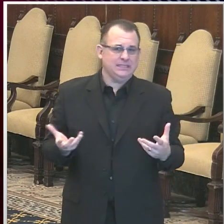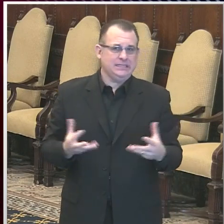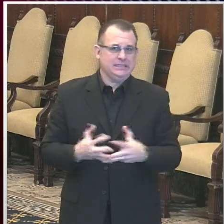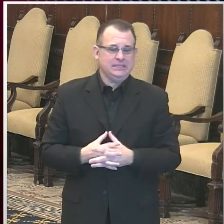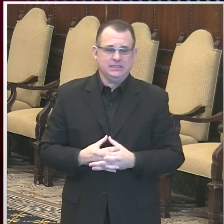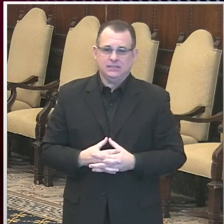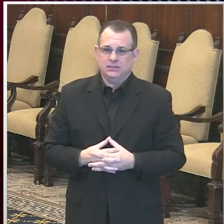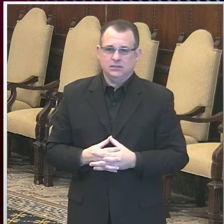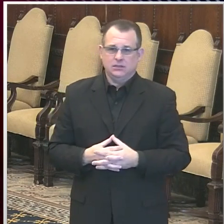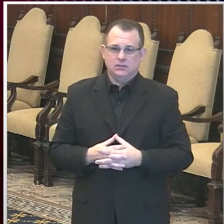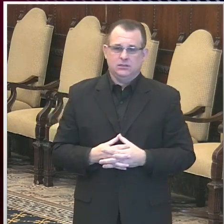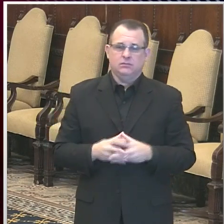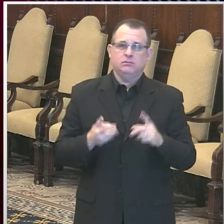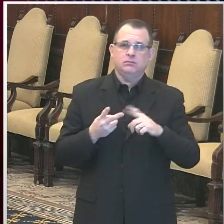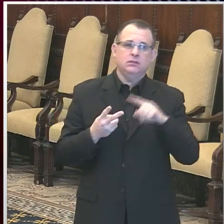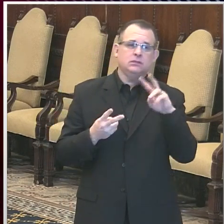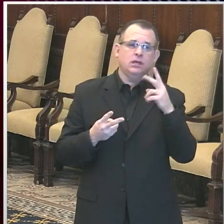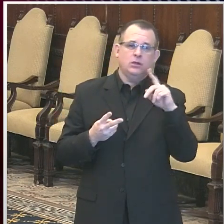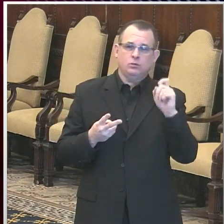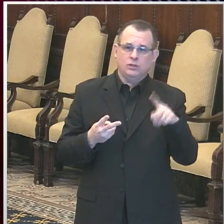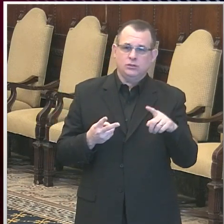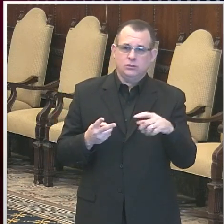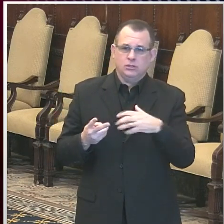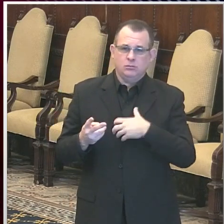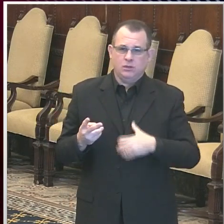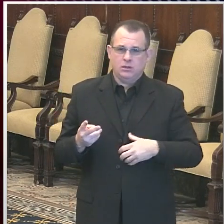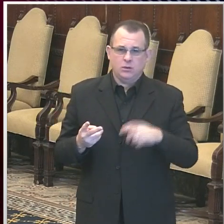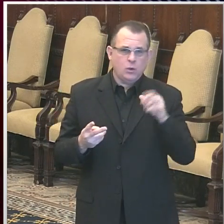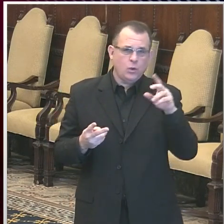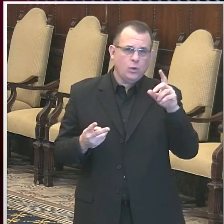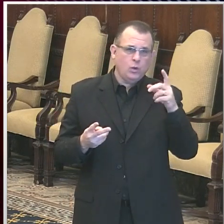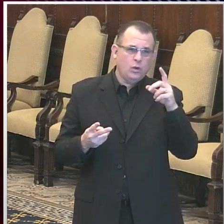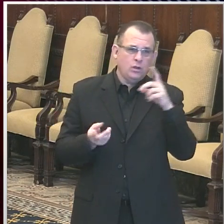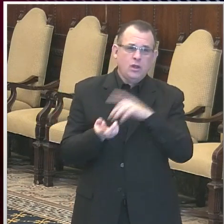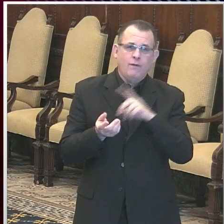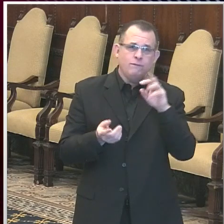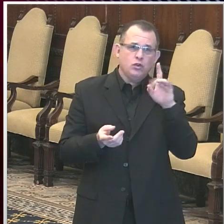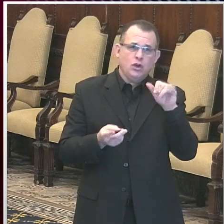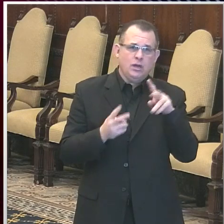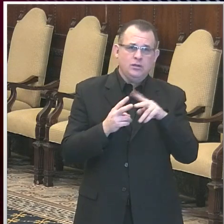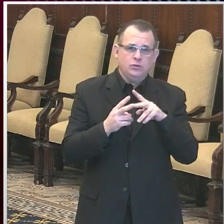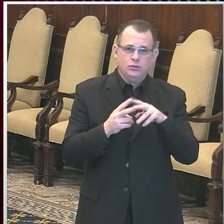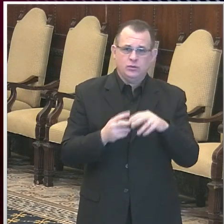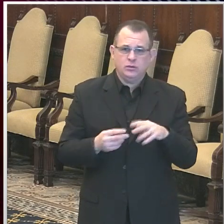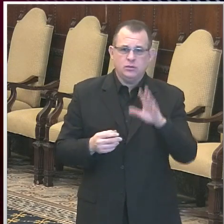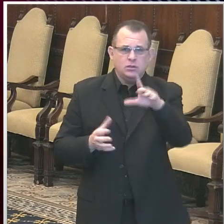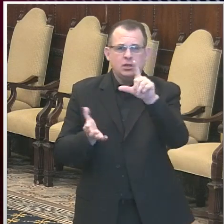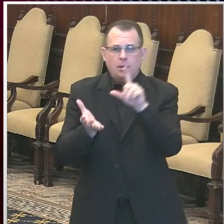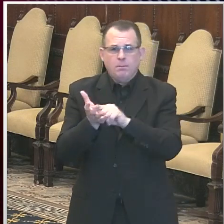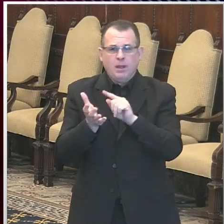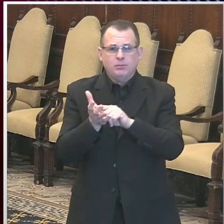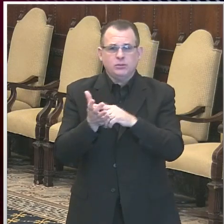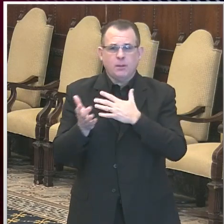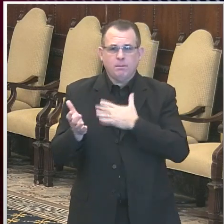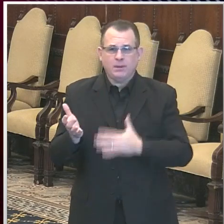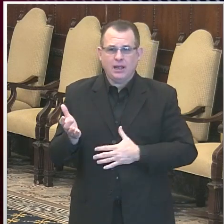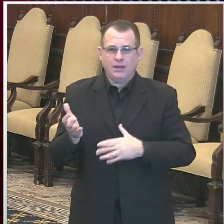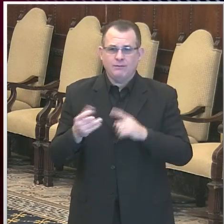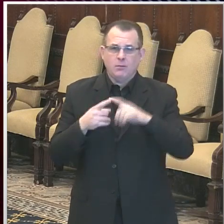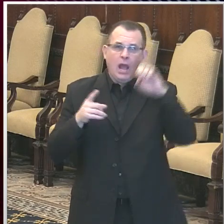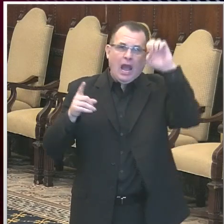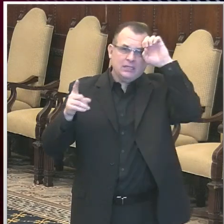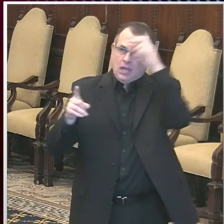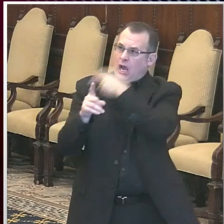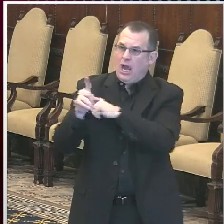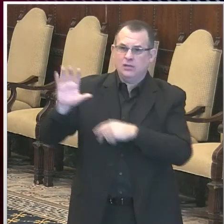My second question is for the mayor or the health commissioner. The Inquirer published photos of bodies from Einstein Hospital being delivered